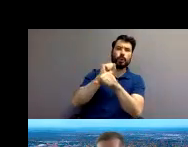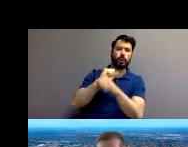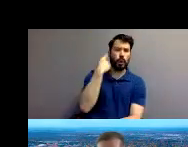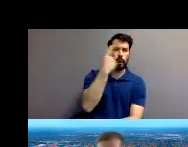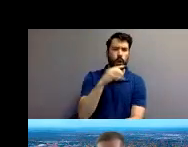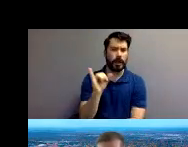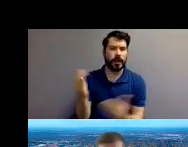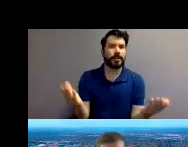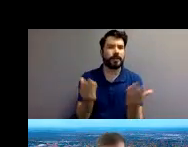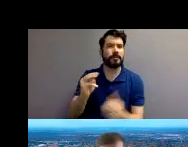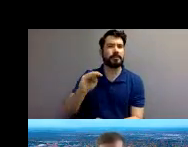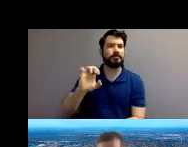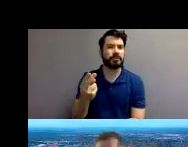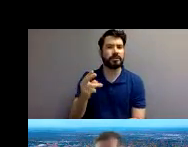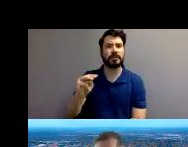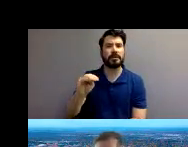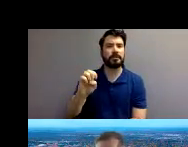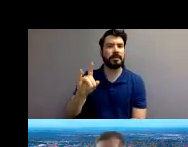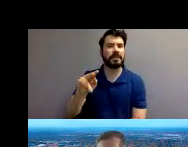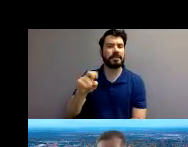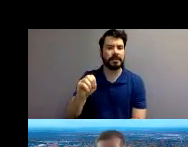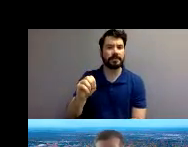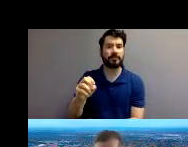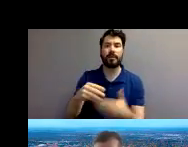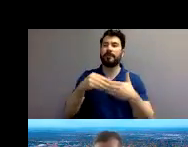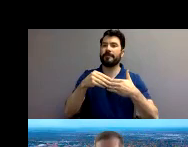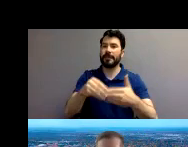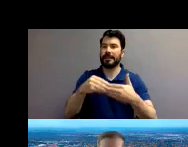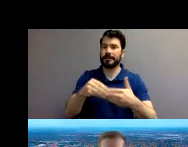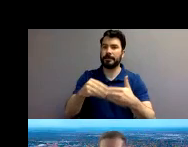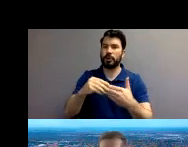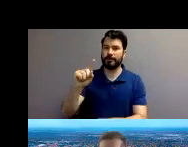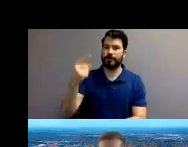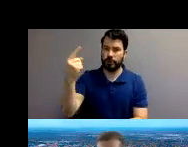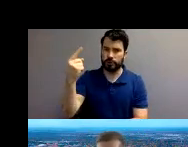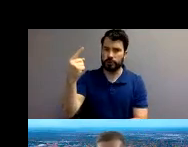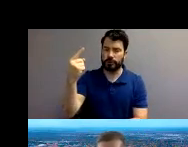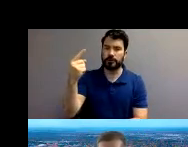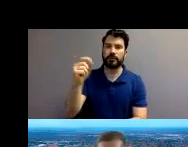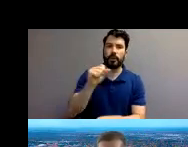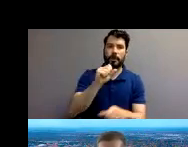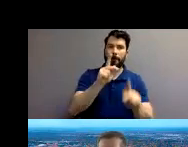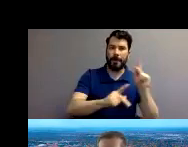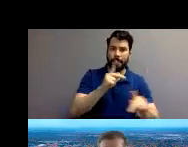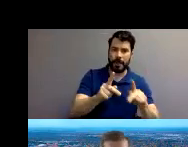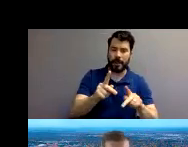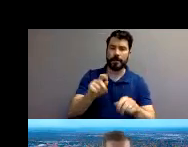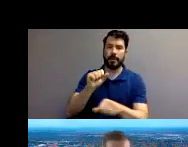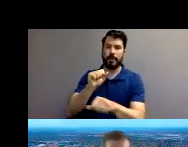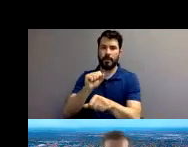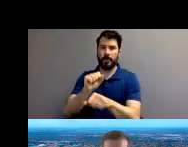Michigan Medicine. And we're calling it the Flexible First Workforce and Workplace Initiative. Next